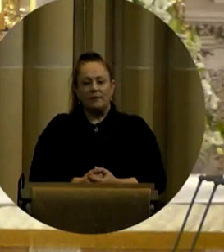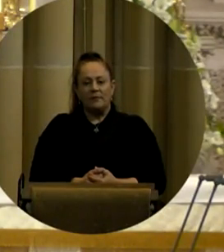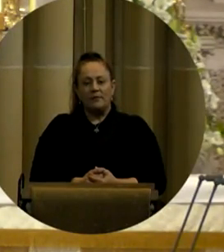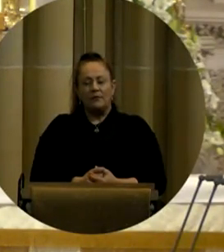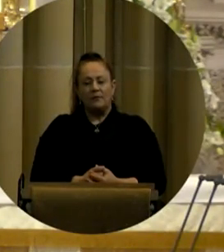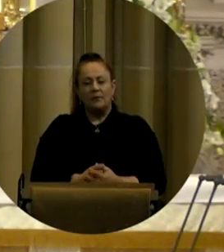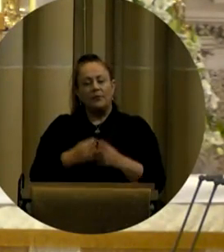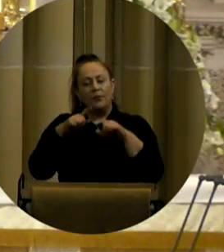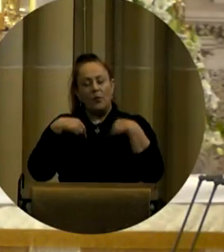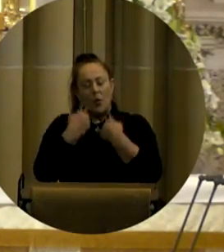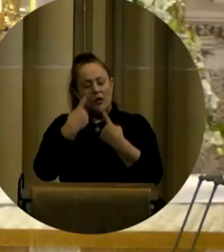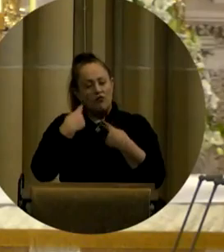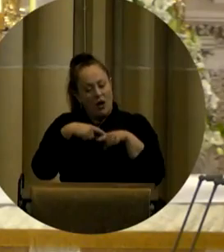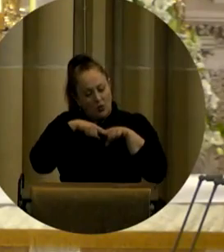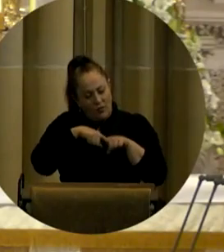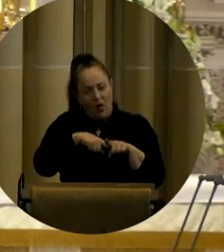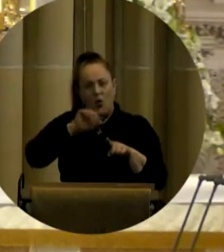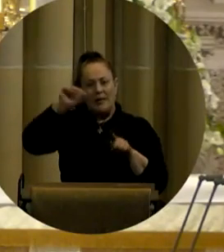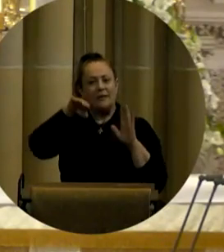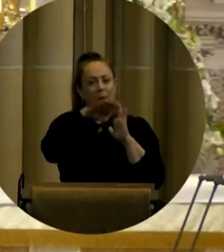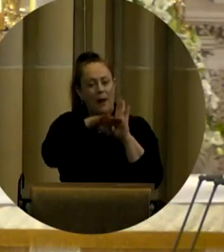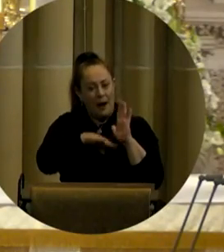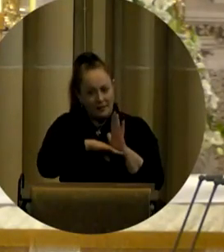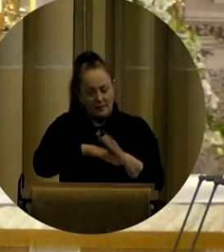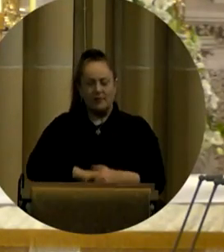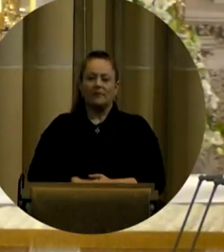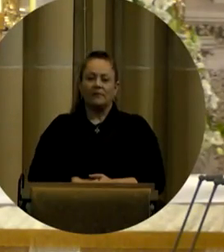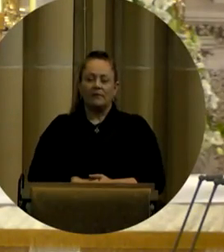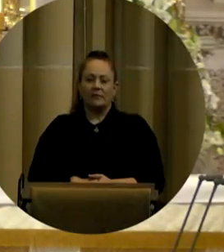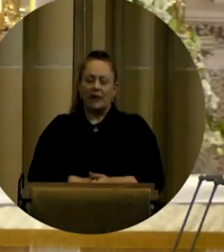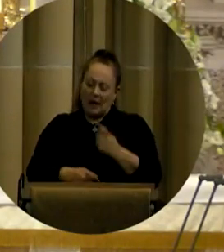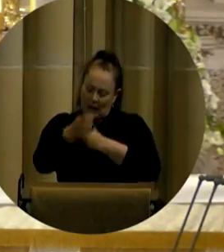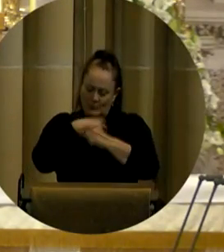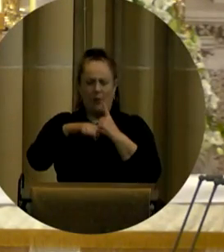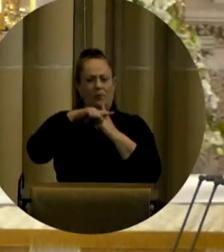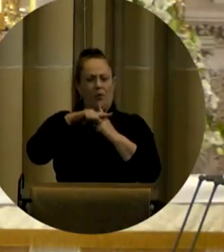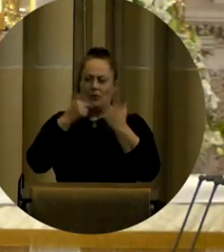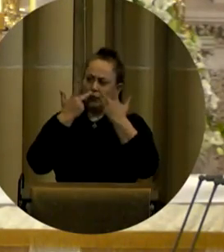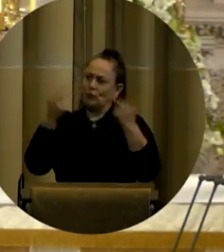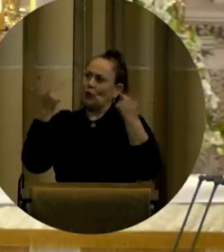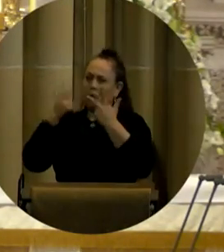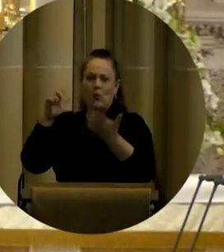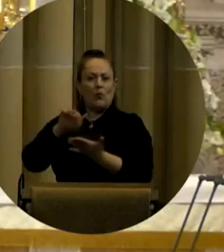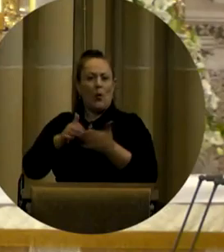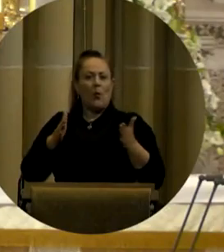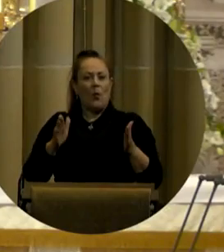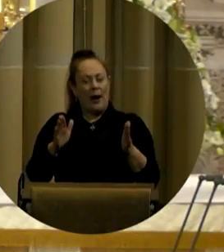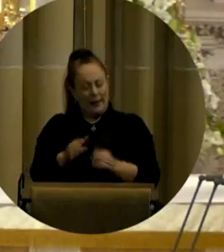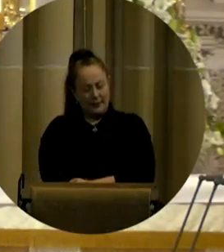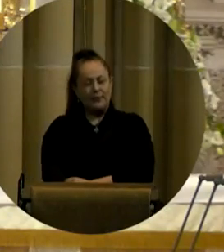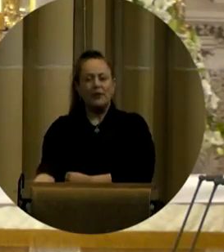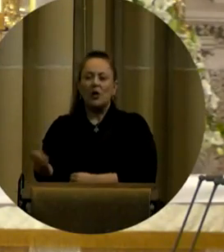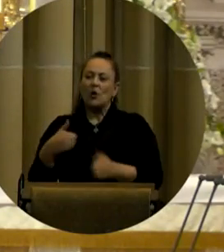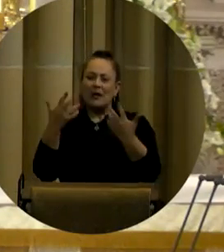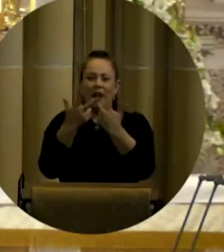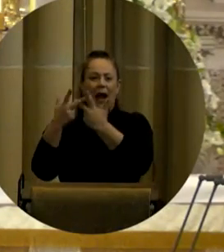We try to do his commandments and be his beatitudes, and so inspire others